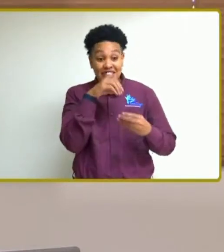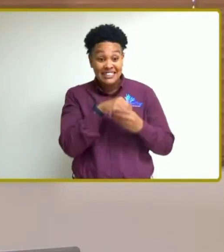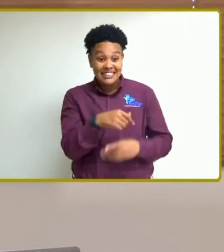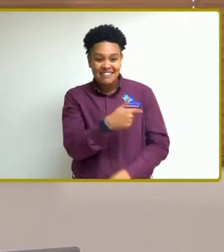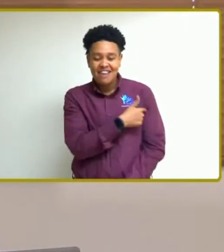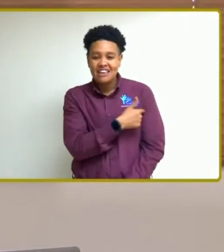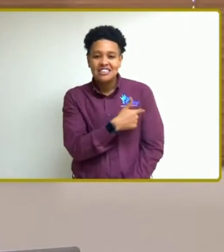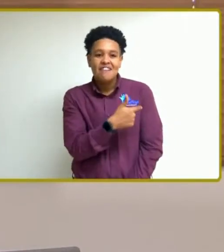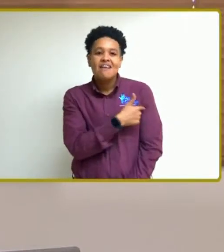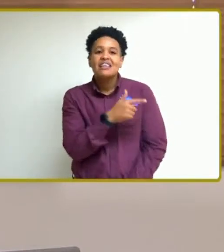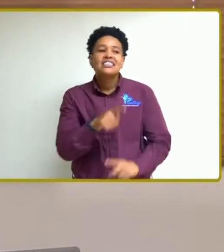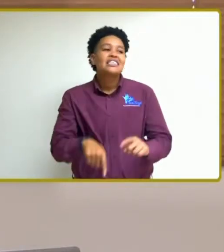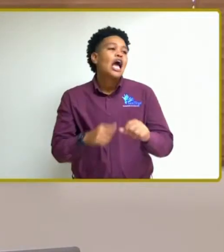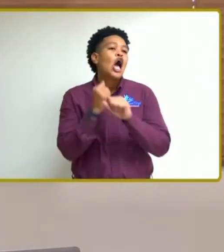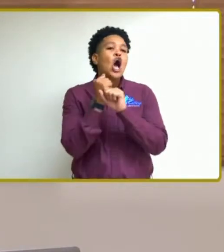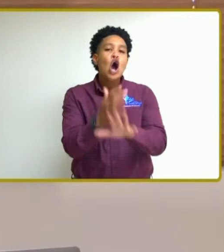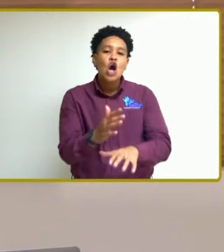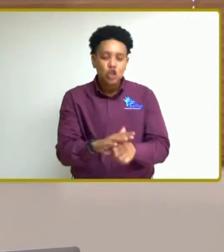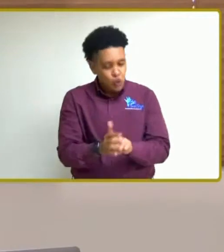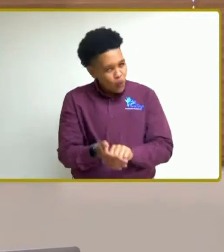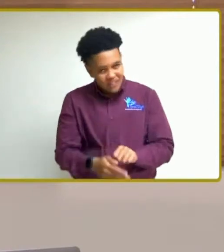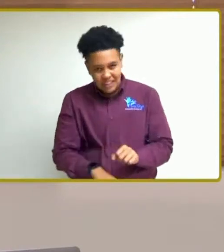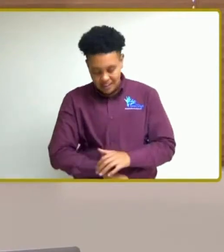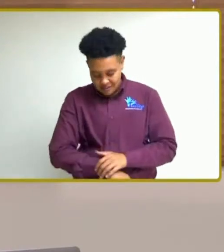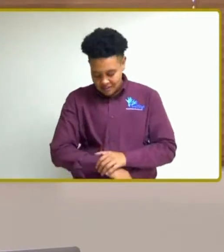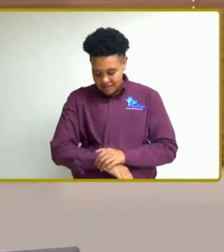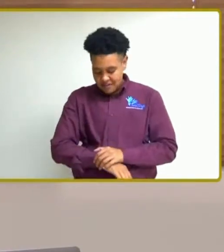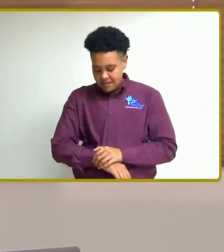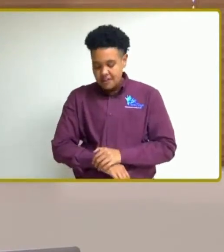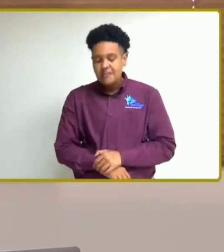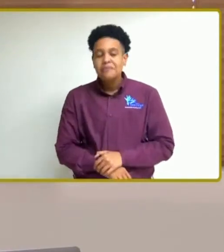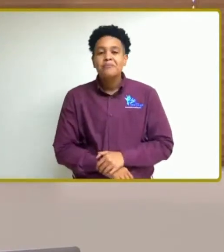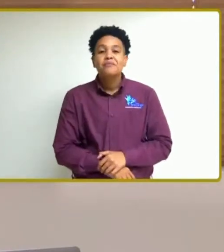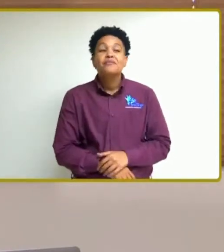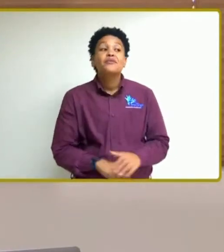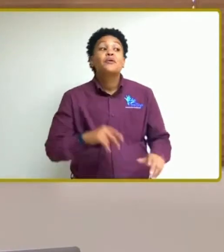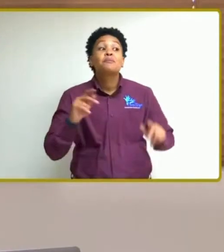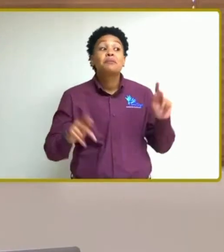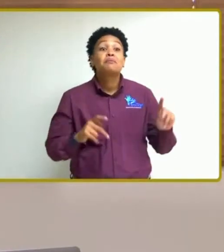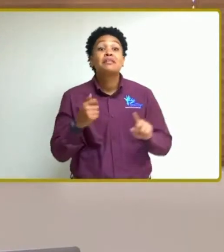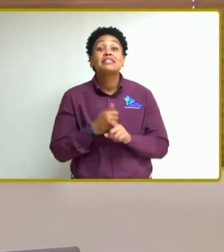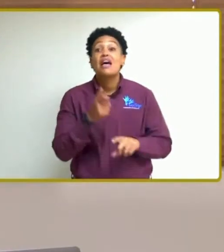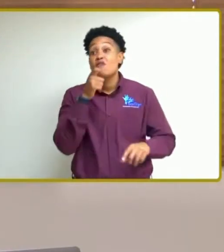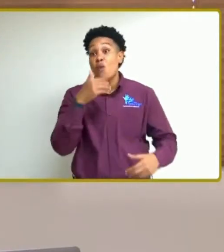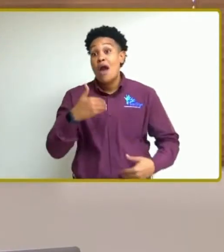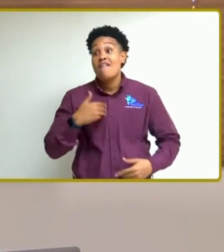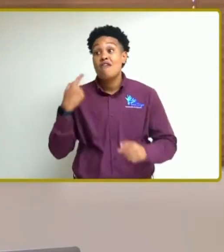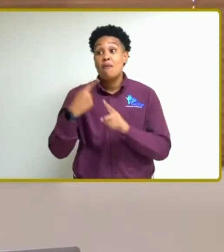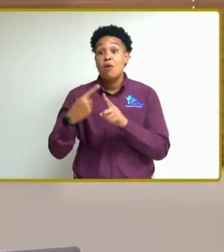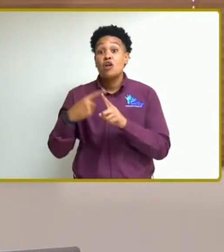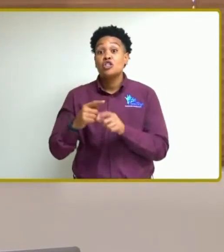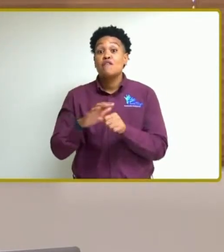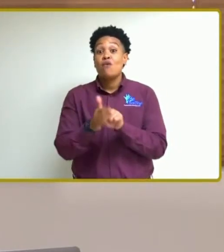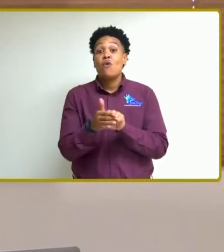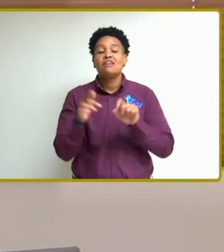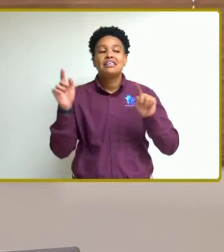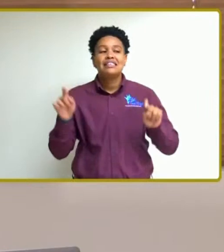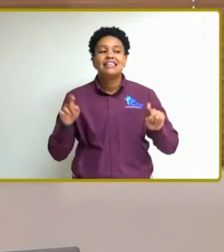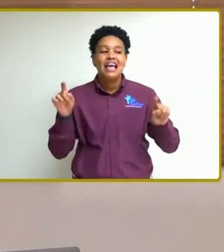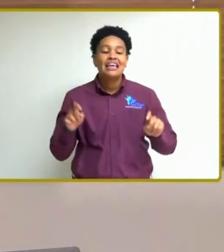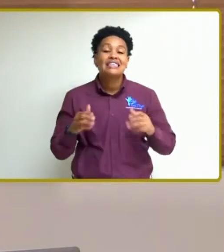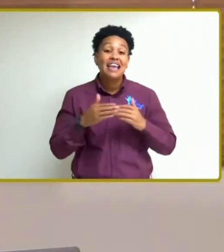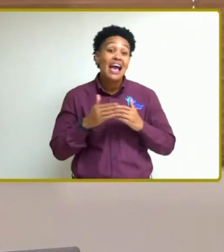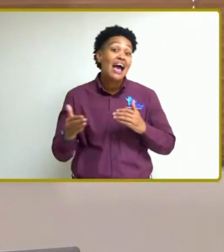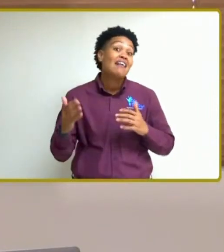vaccine cannot cause COVID. Okay? So persons who have a positive COVID test